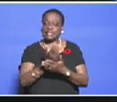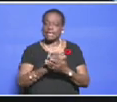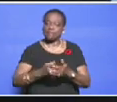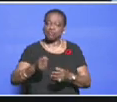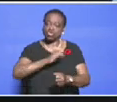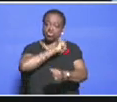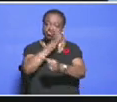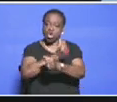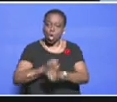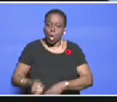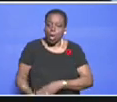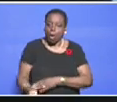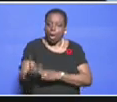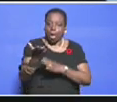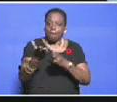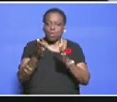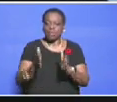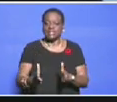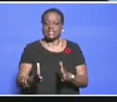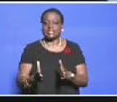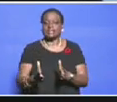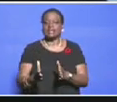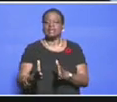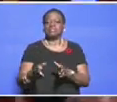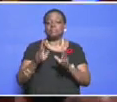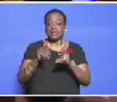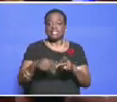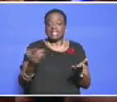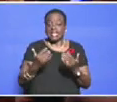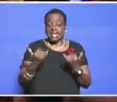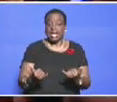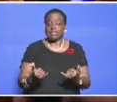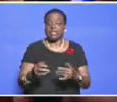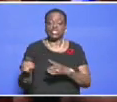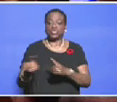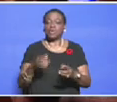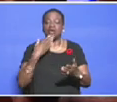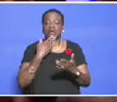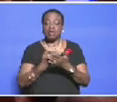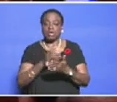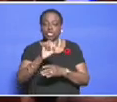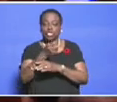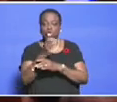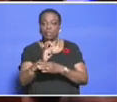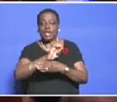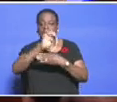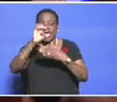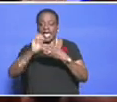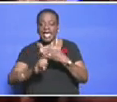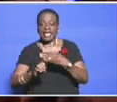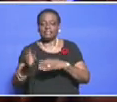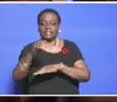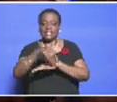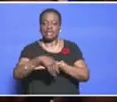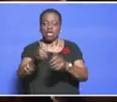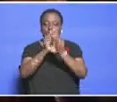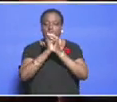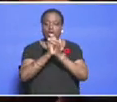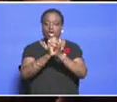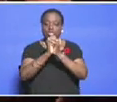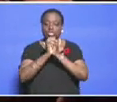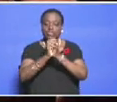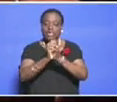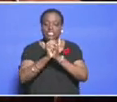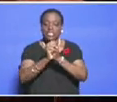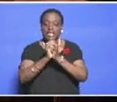now, they're doing a good job, you know, and I'm proud of them. And we would like to end tonight's sportscast by congratulating Shawnee Miller-Weibo,